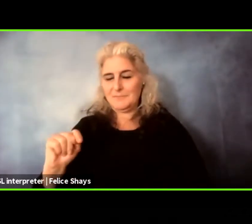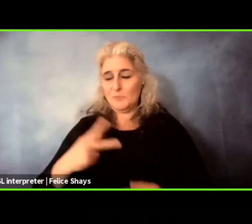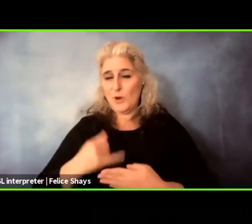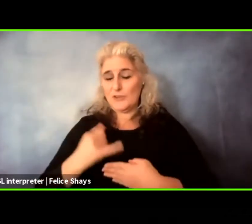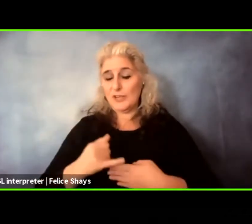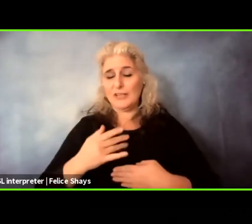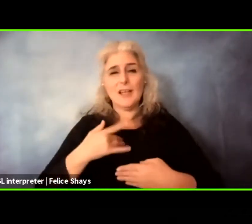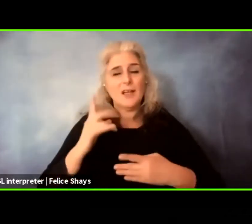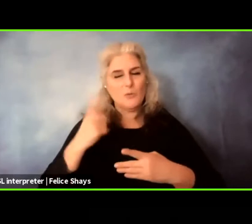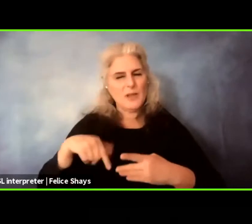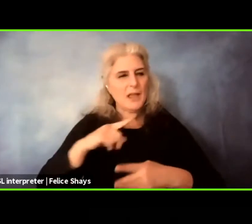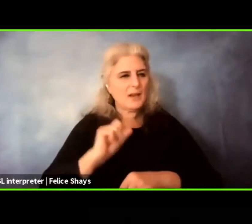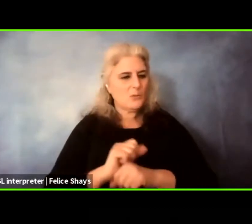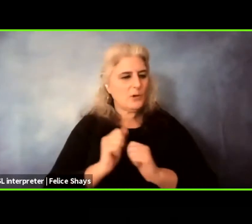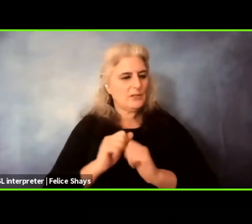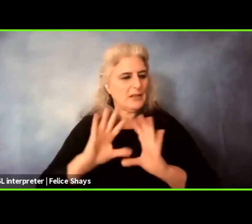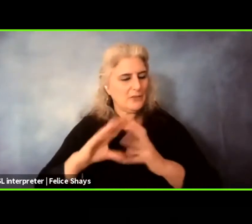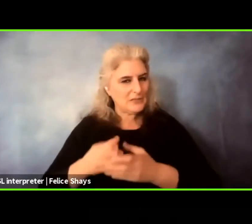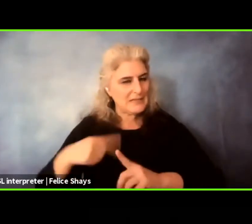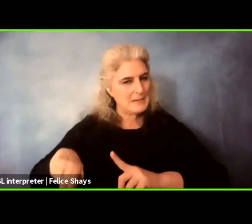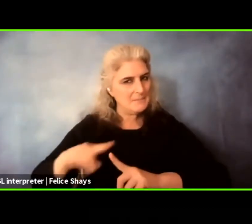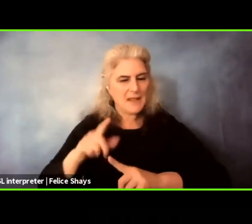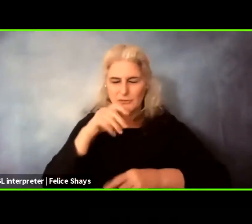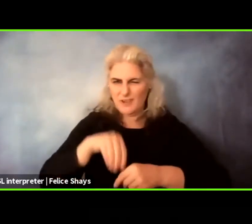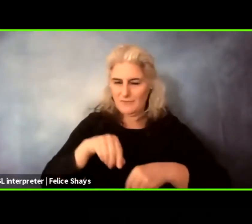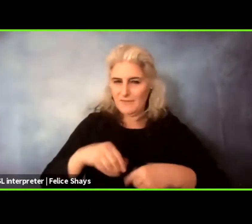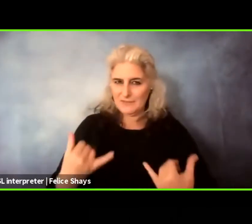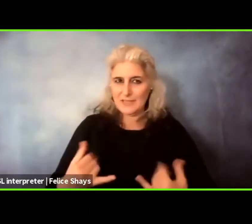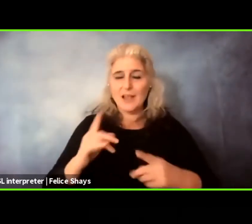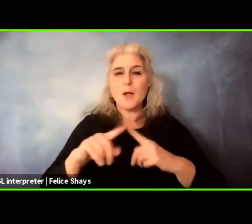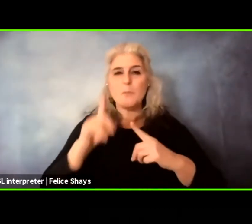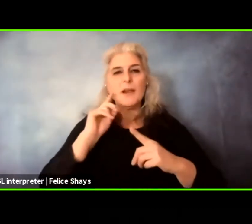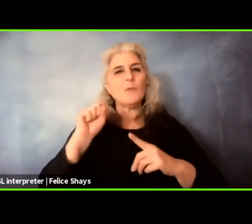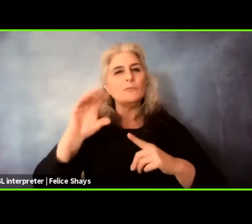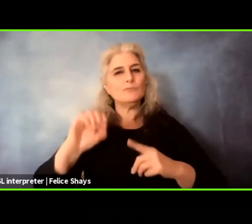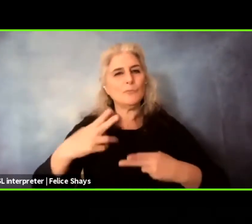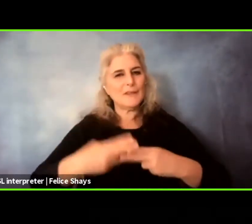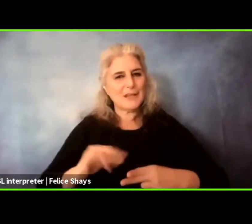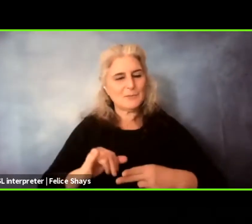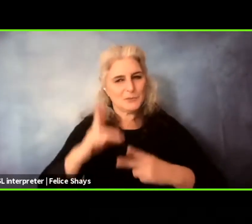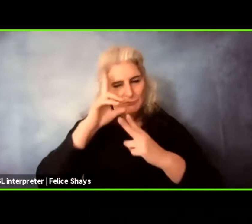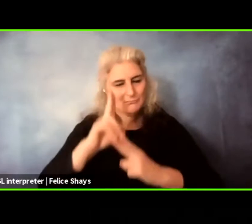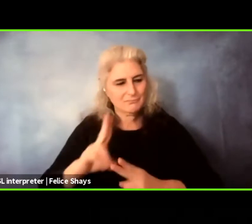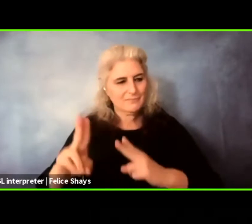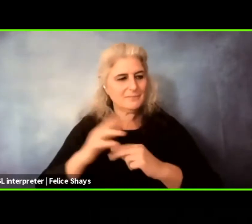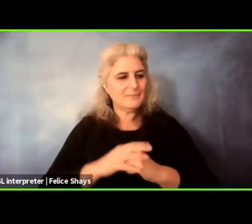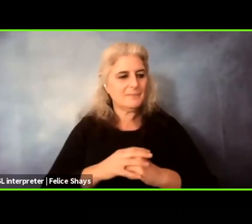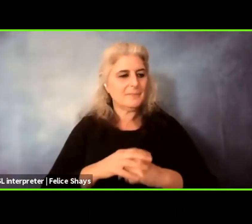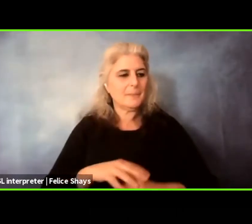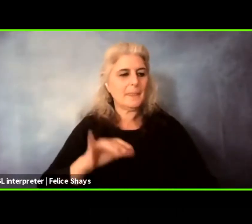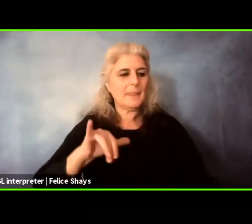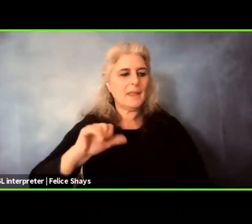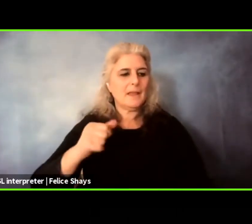in the workshop, but I just want to highlight them as well. The lead software developer, Charlotte Yaching